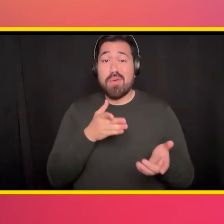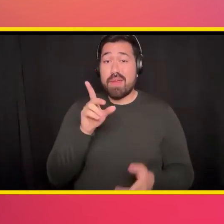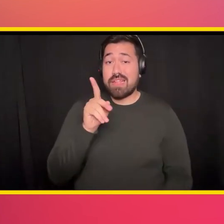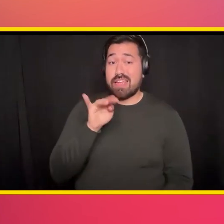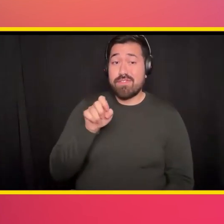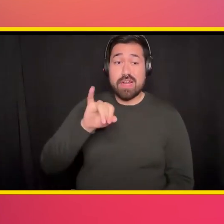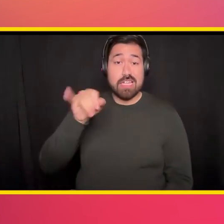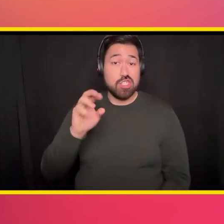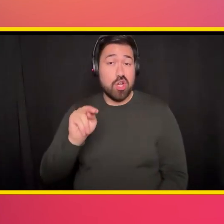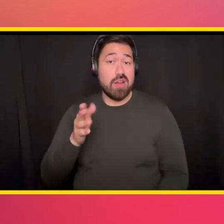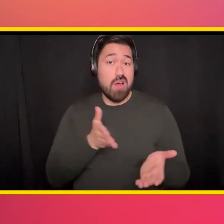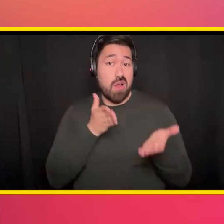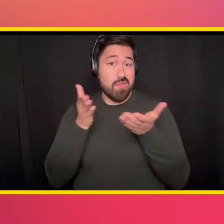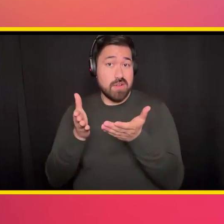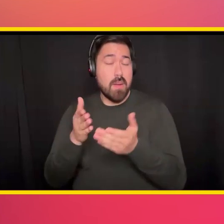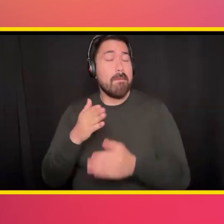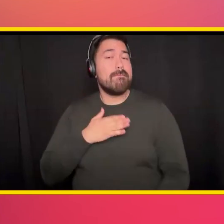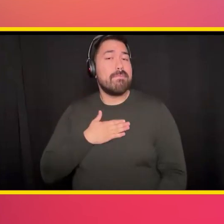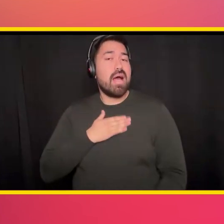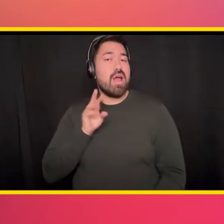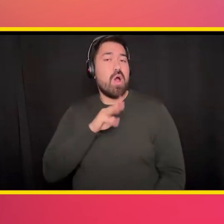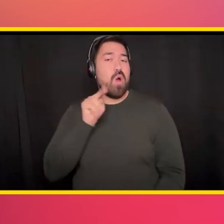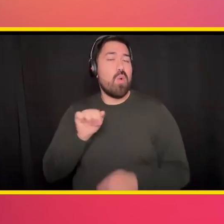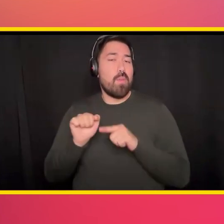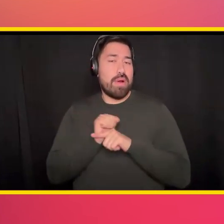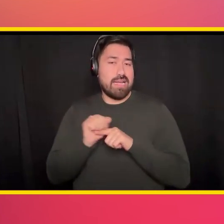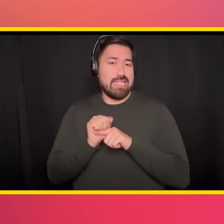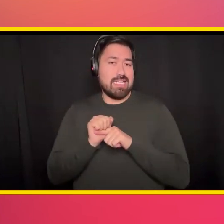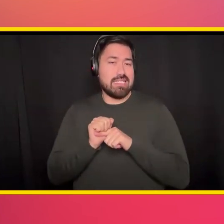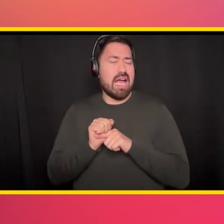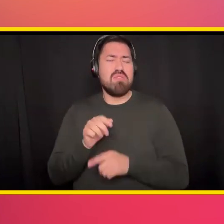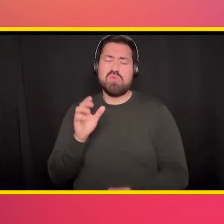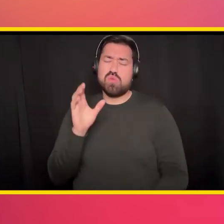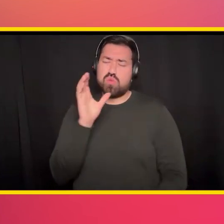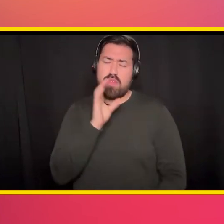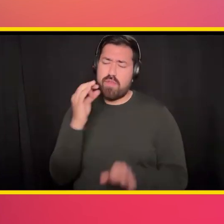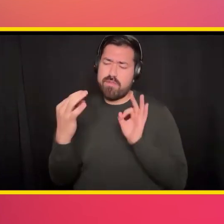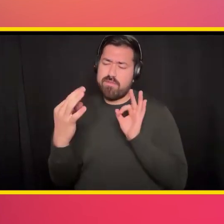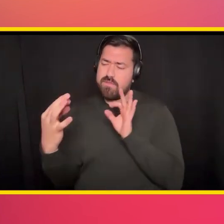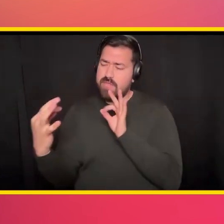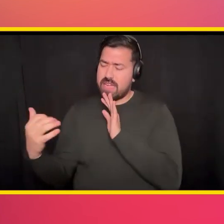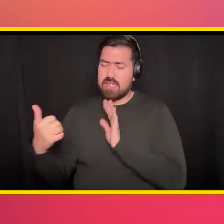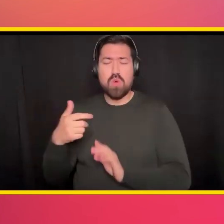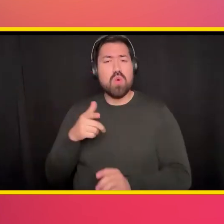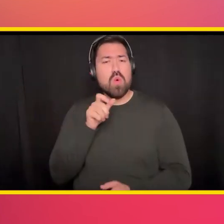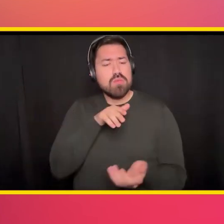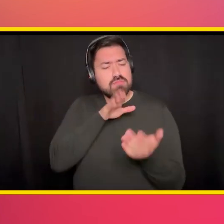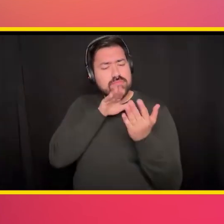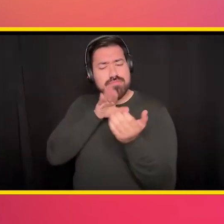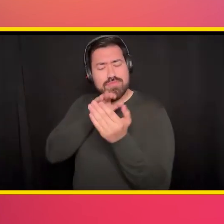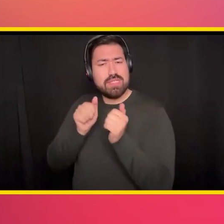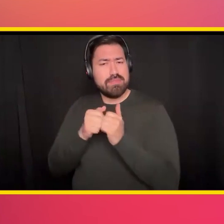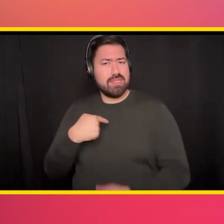that in my own practice, and I look for feedback from all those who engage with me, I find